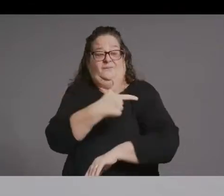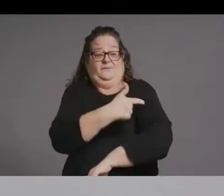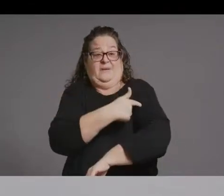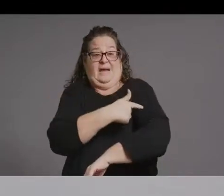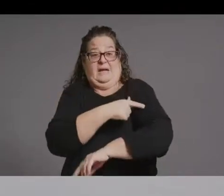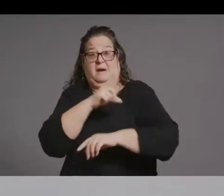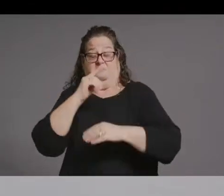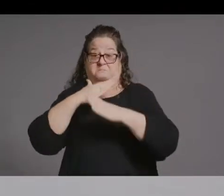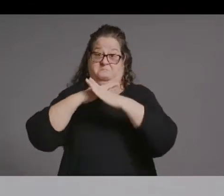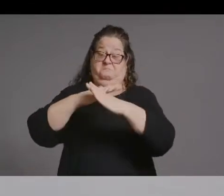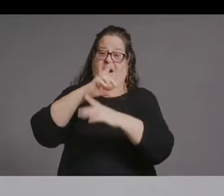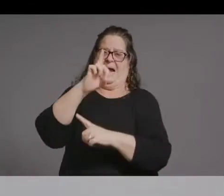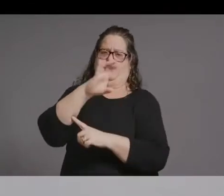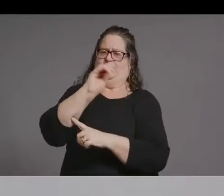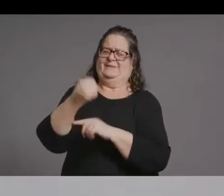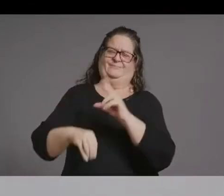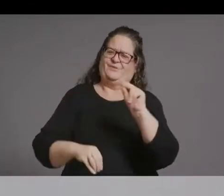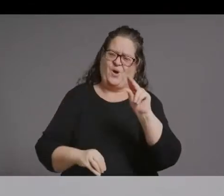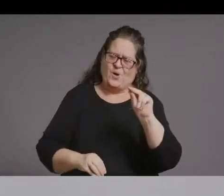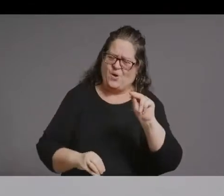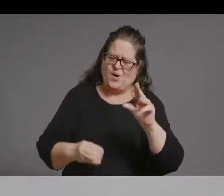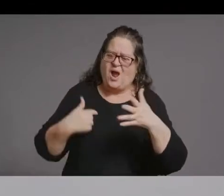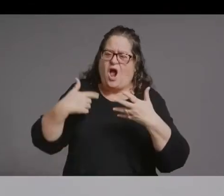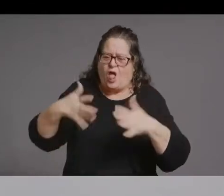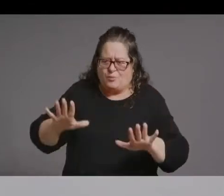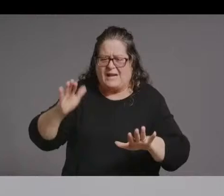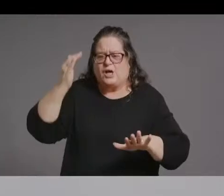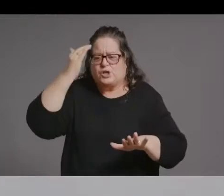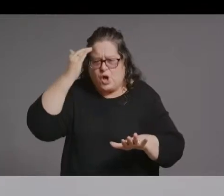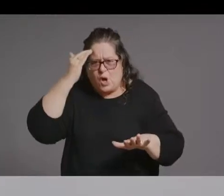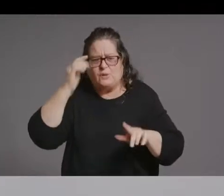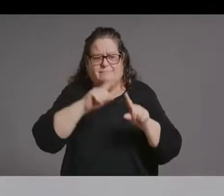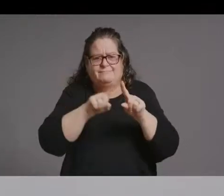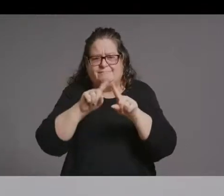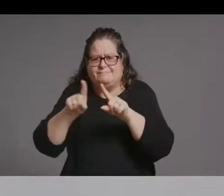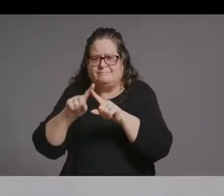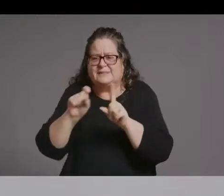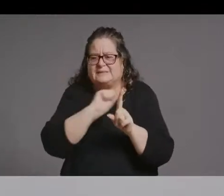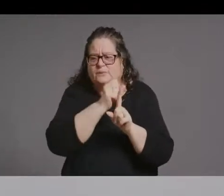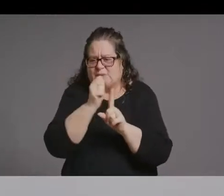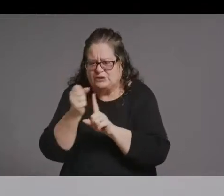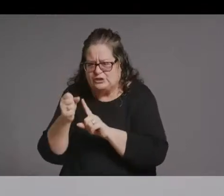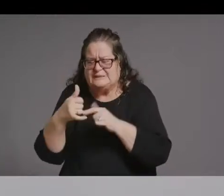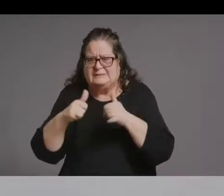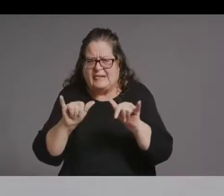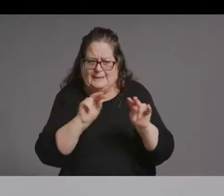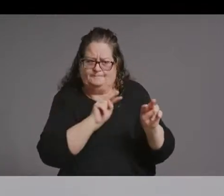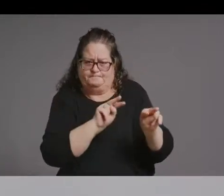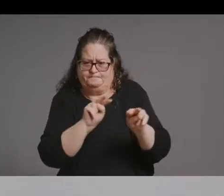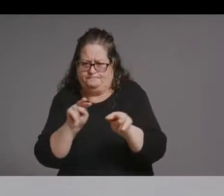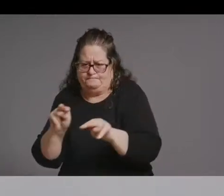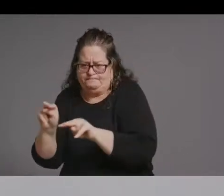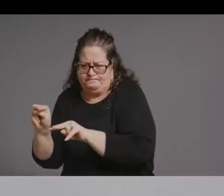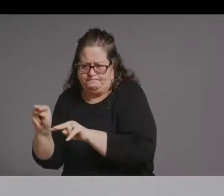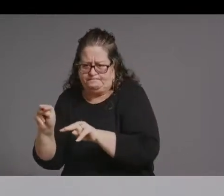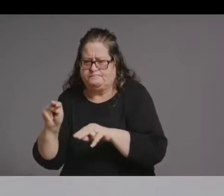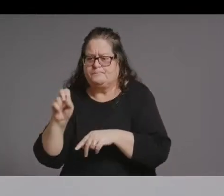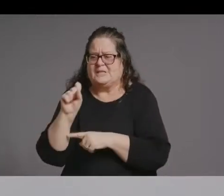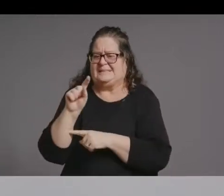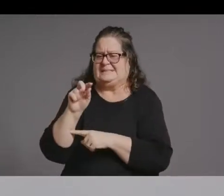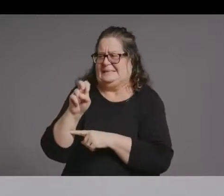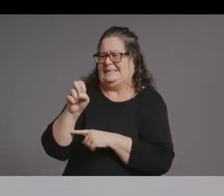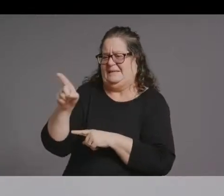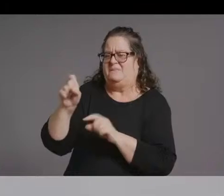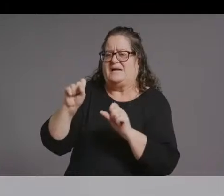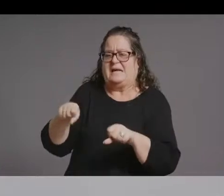but the team is monitoring that, and Steve can get you the data that we have on that. Yeah, thanks. I just wondered if any of those breakthroughs, I